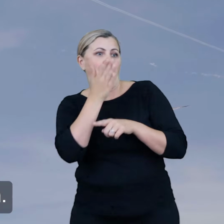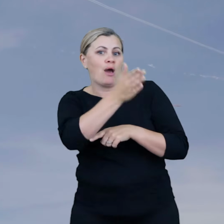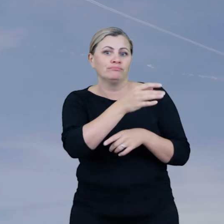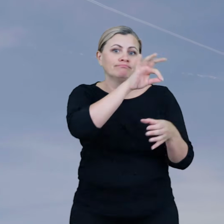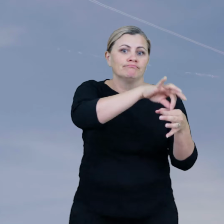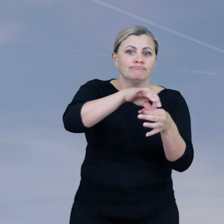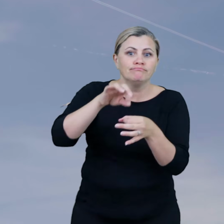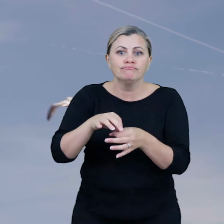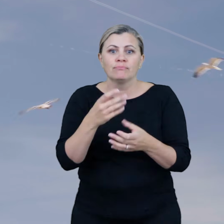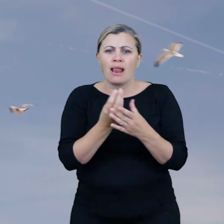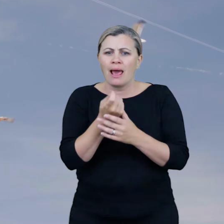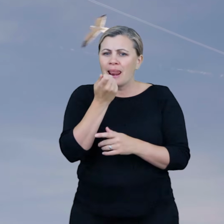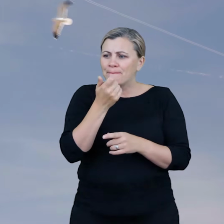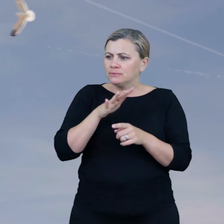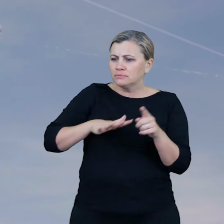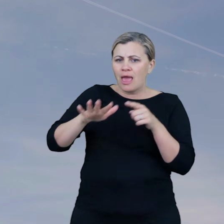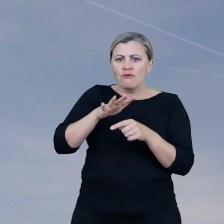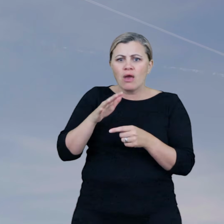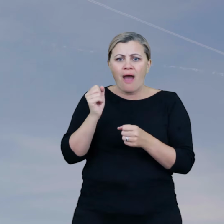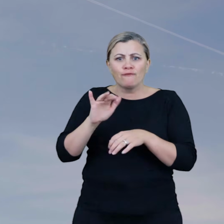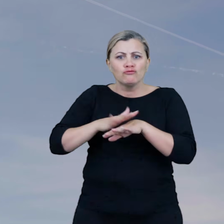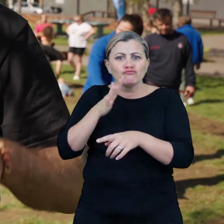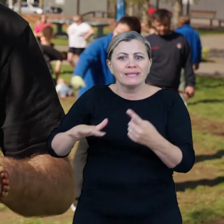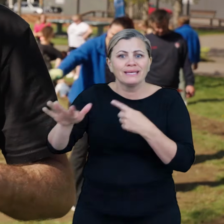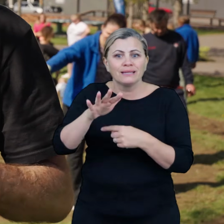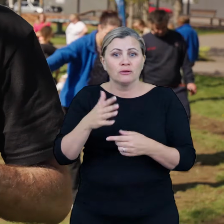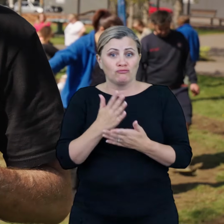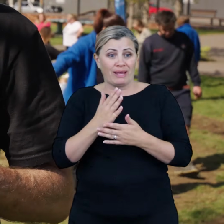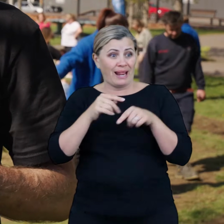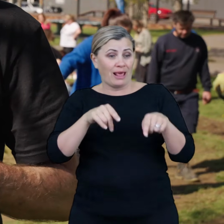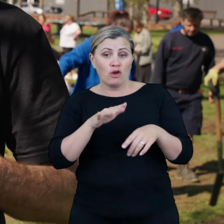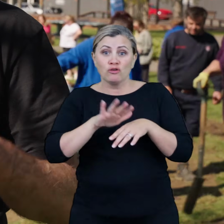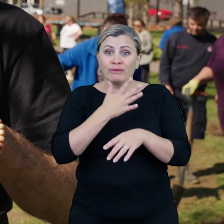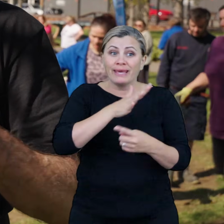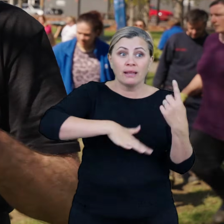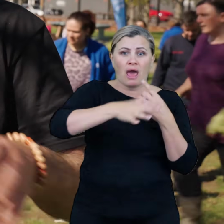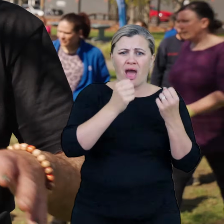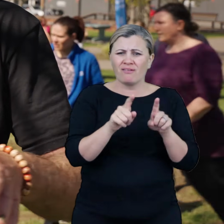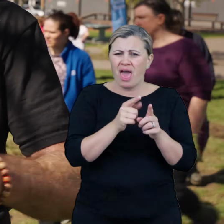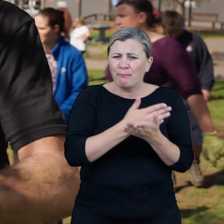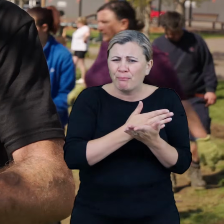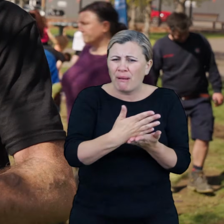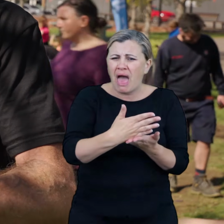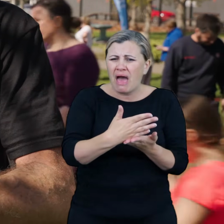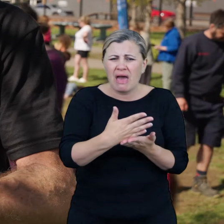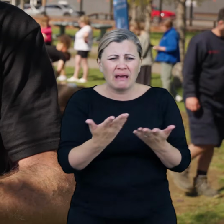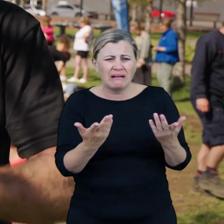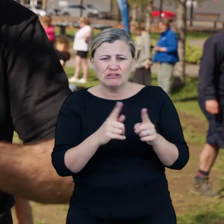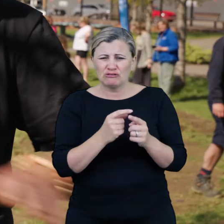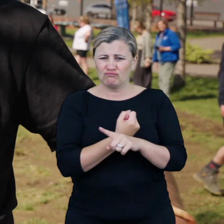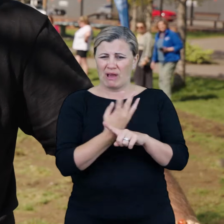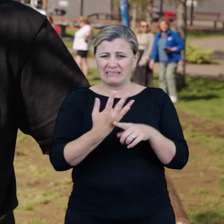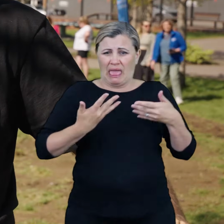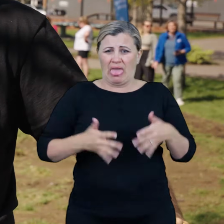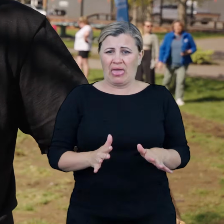happen. Lockleaze is dotted with little green little parks everywhere, and they've always been quite bland, to be honest with you.